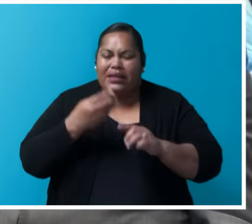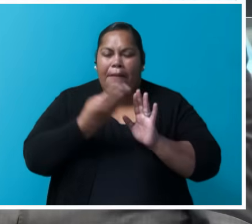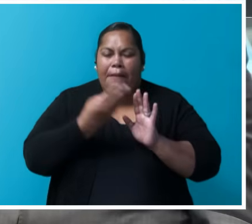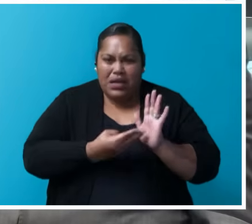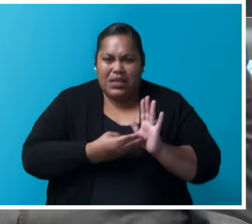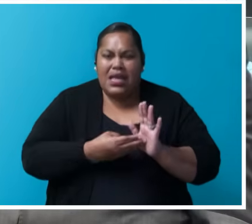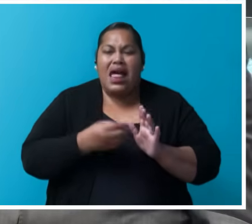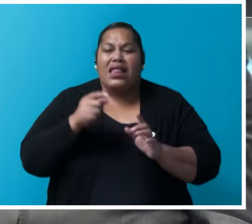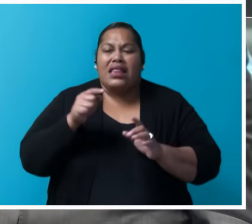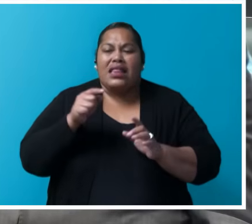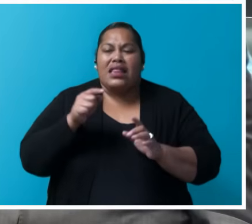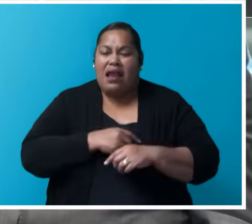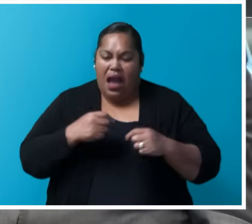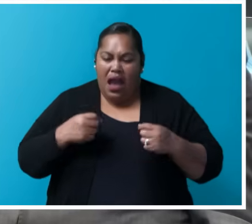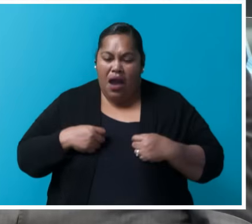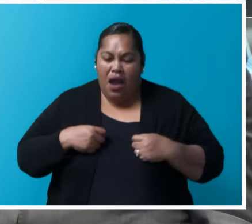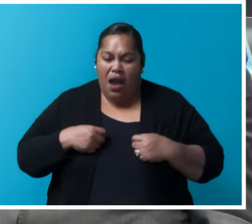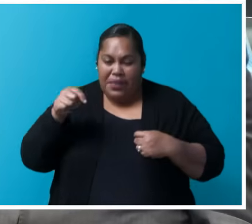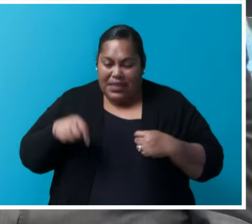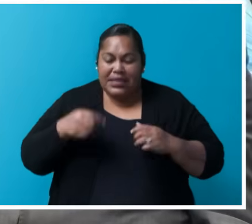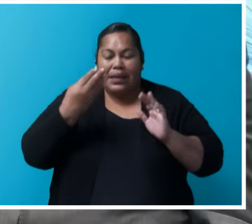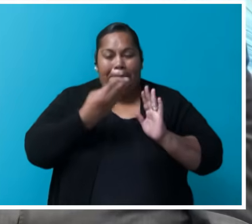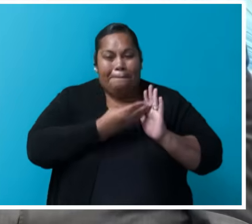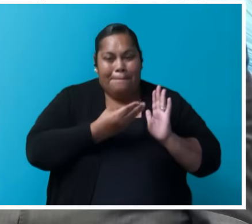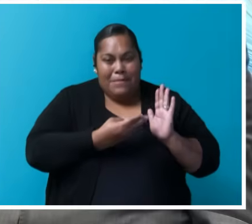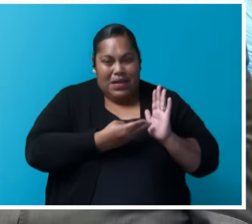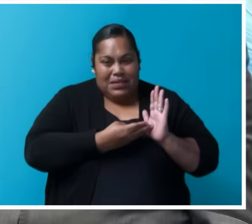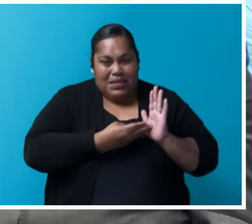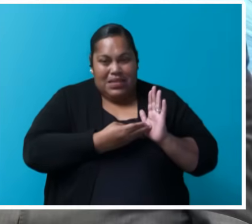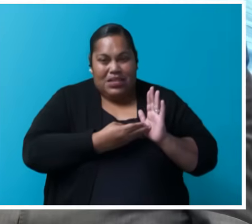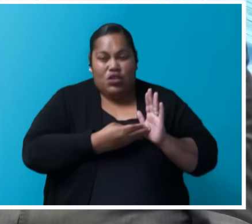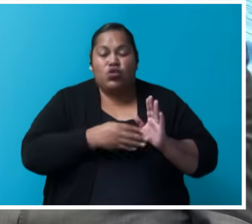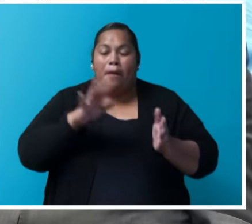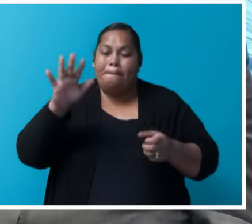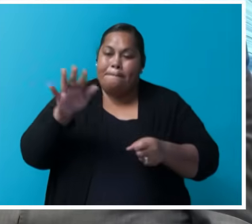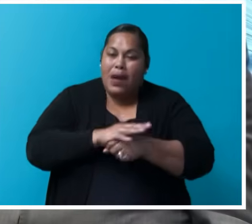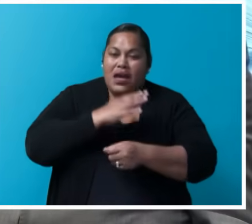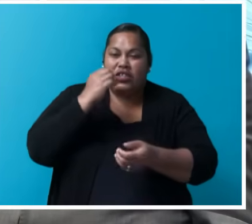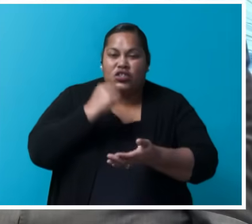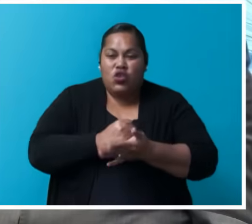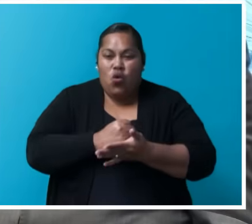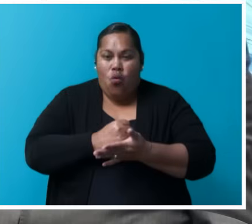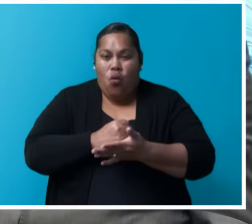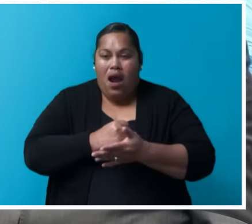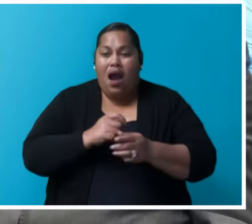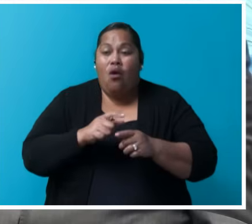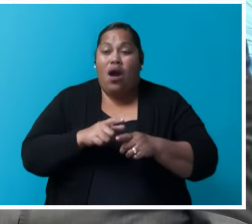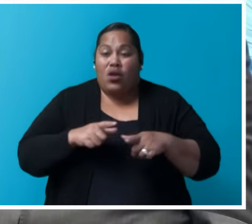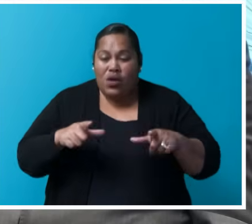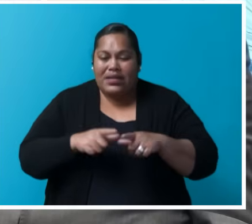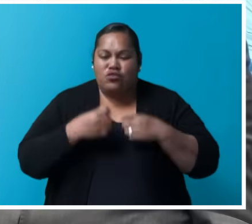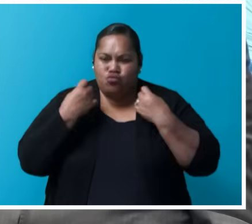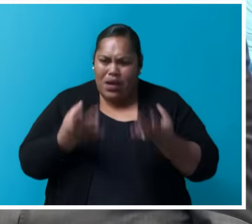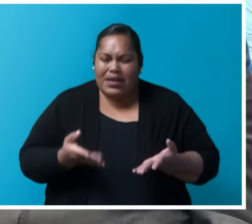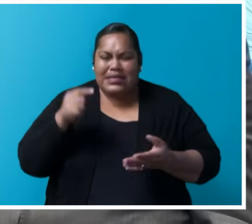That our attempt in this budget is to make sure that our domestic readiness is there.